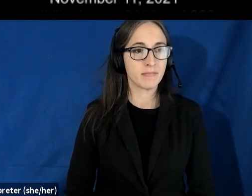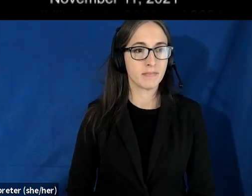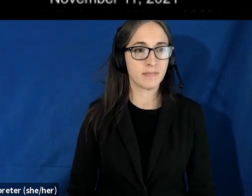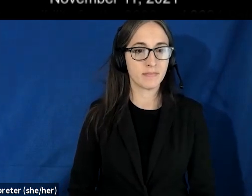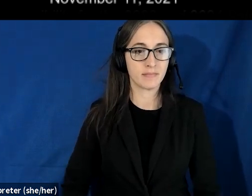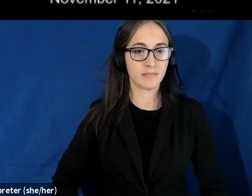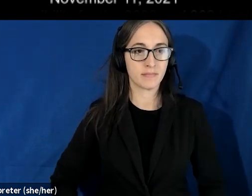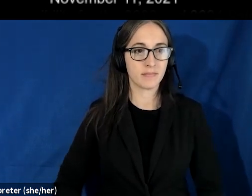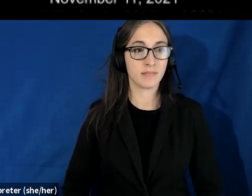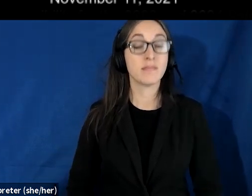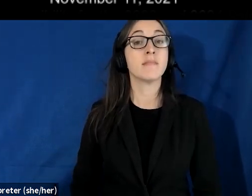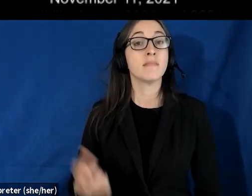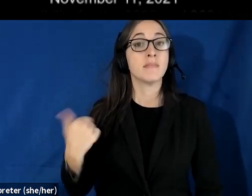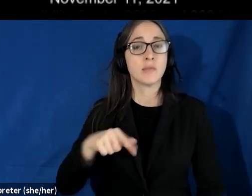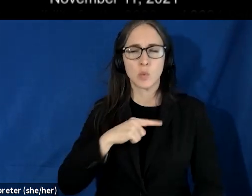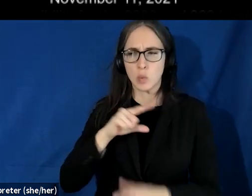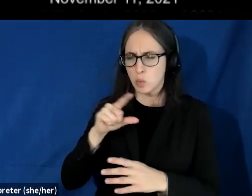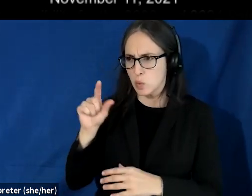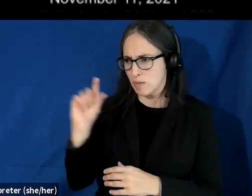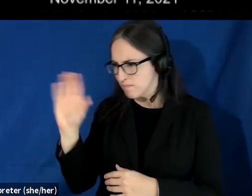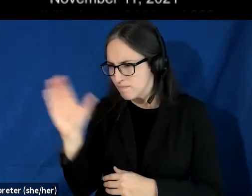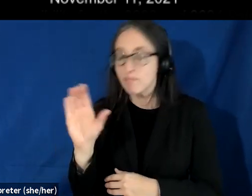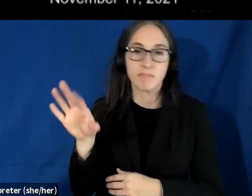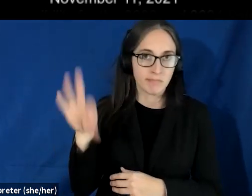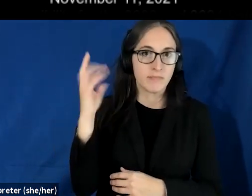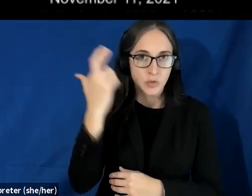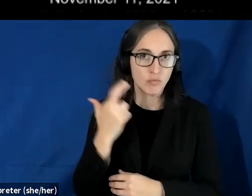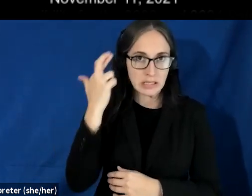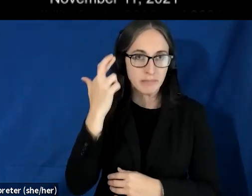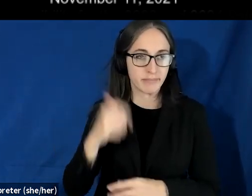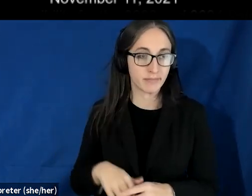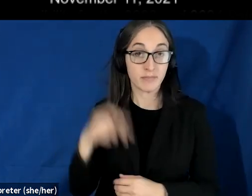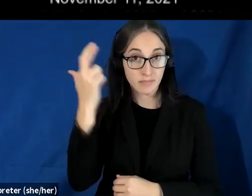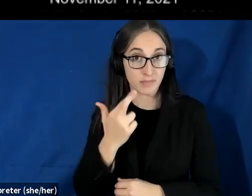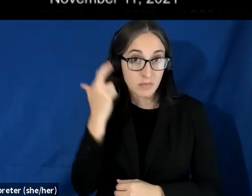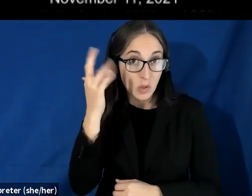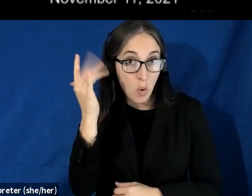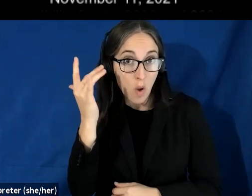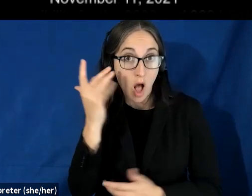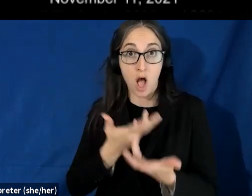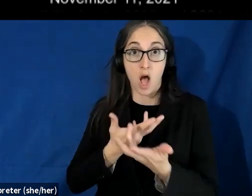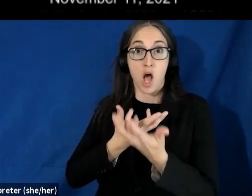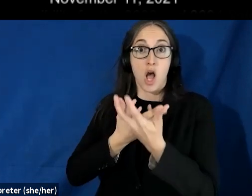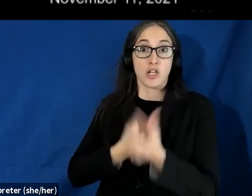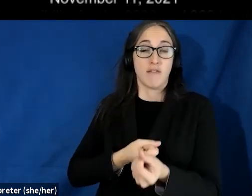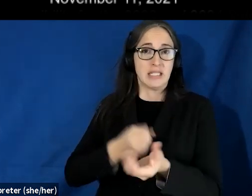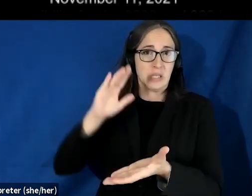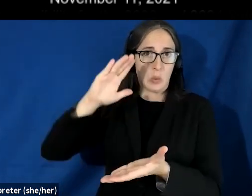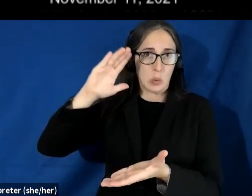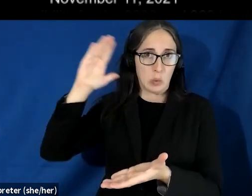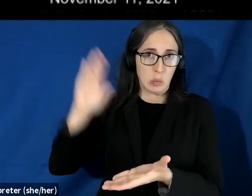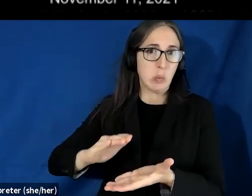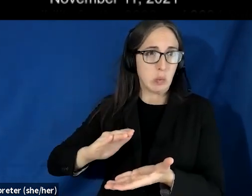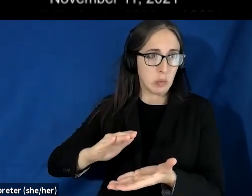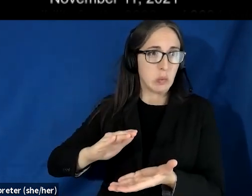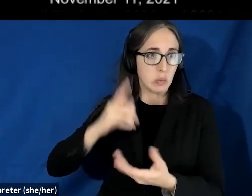So we discovered the reason. The reasons are mostly a lack of confidence in Middle Eastern women